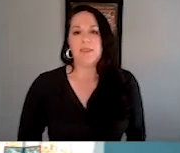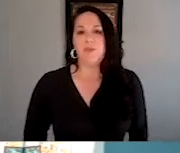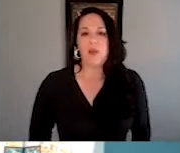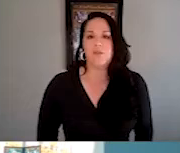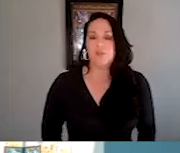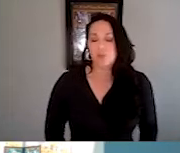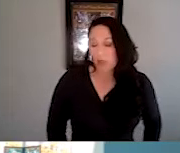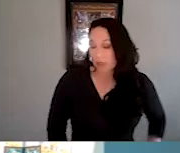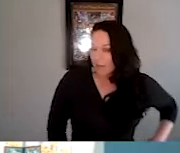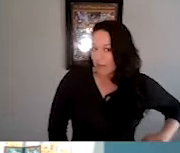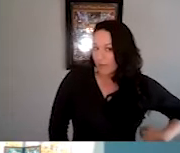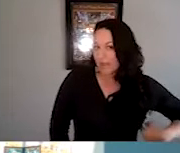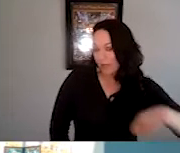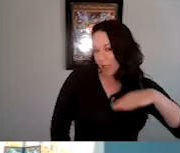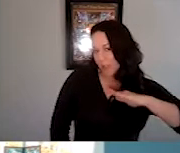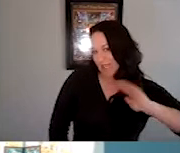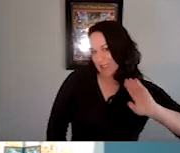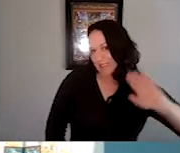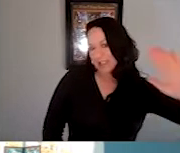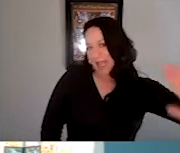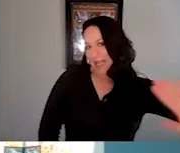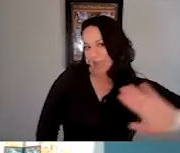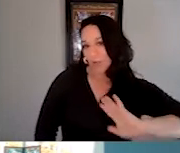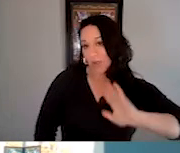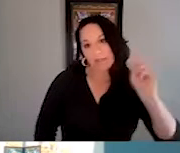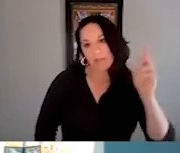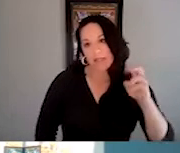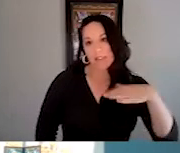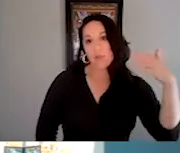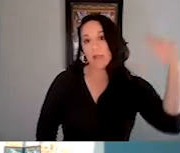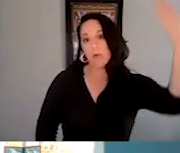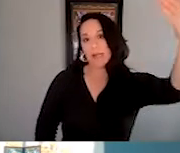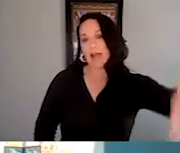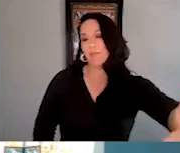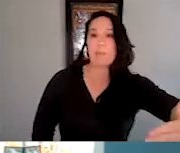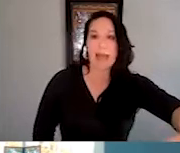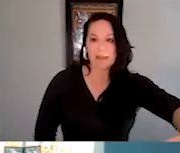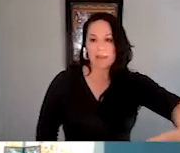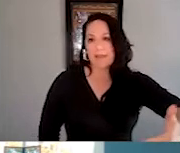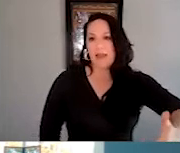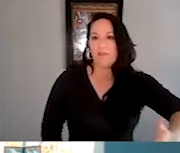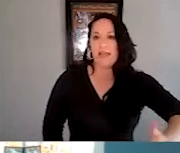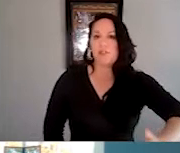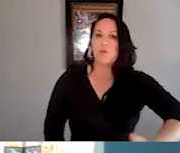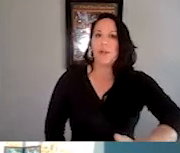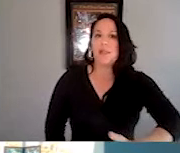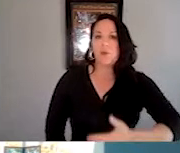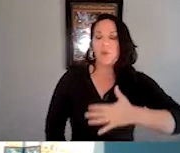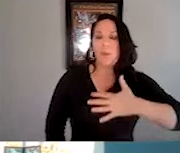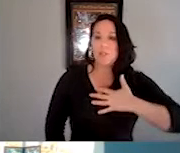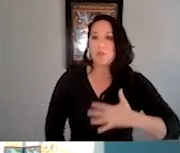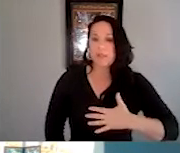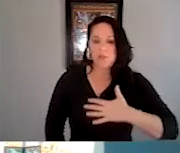Delta-8 in the front of the store. They were also selling Delta-9, so our classic street marijuana, out of the back of that store.